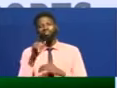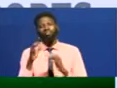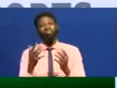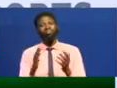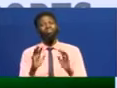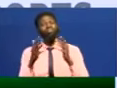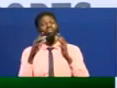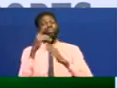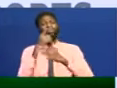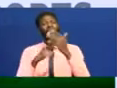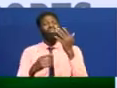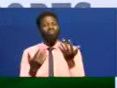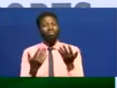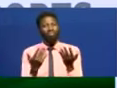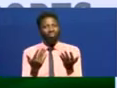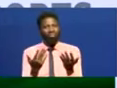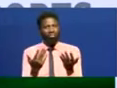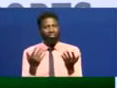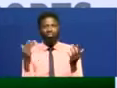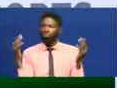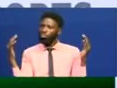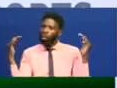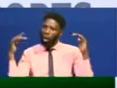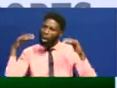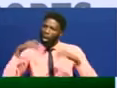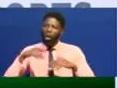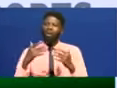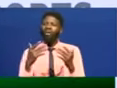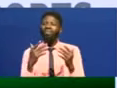celebrate? Are you just gathering here to